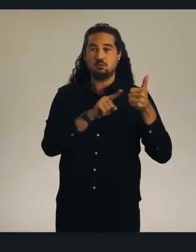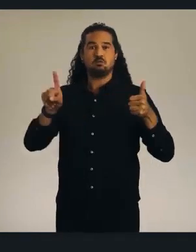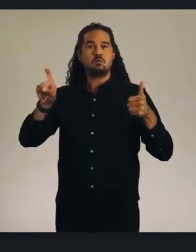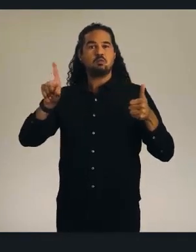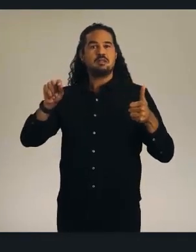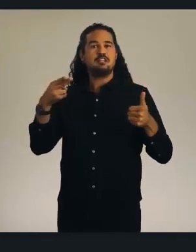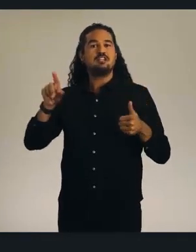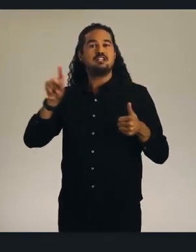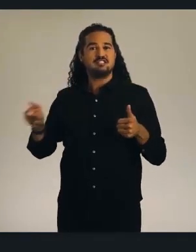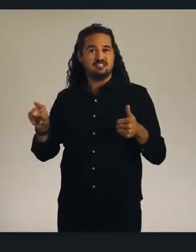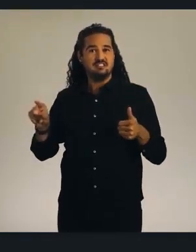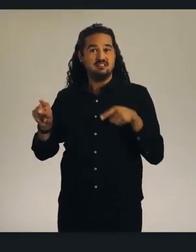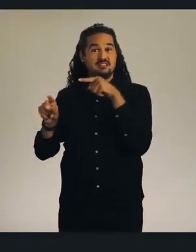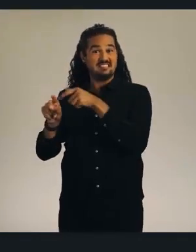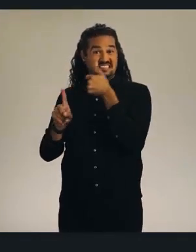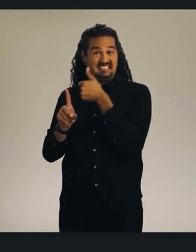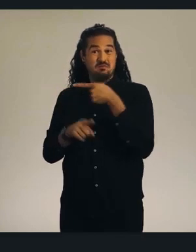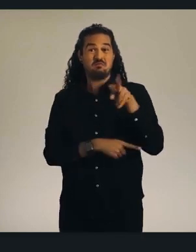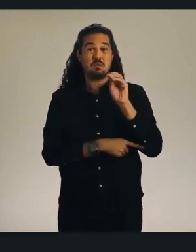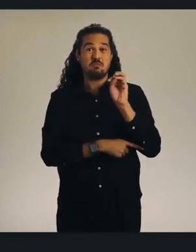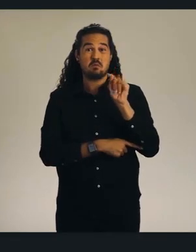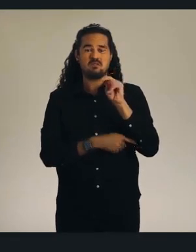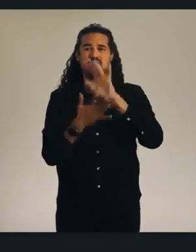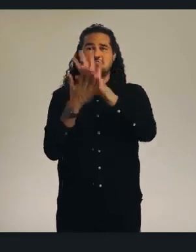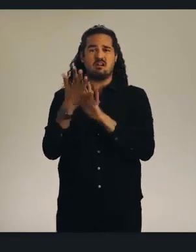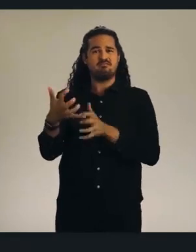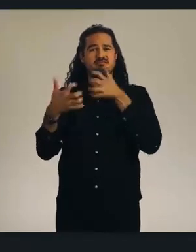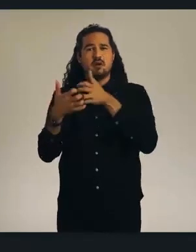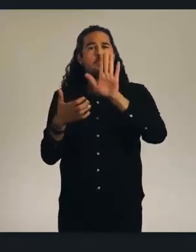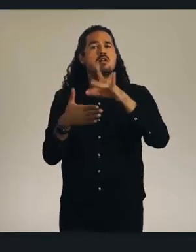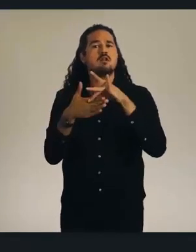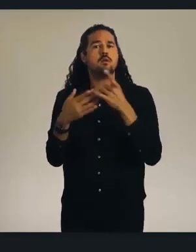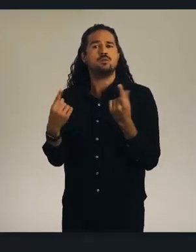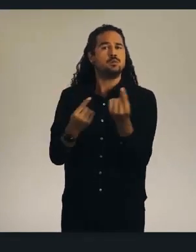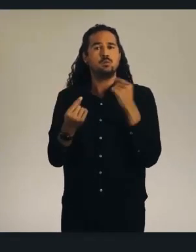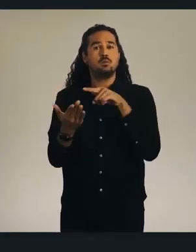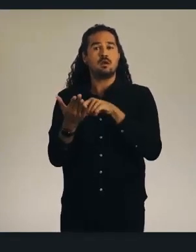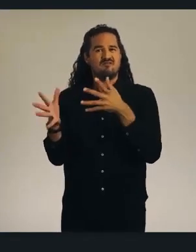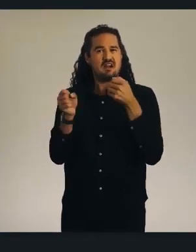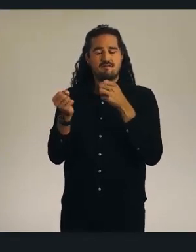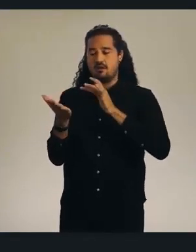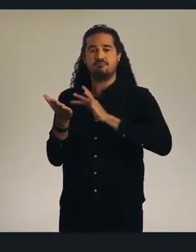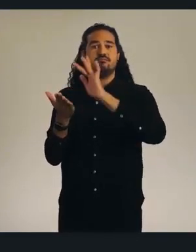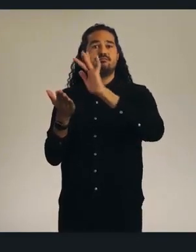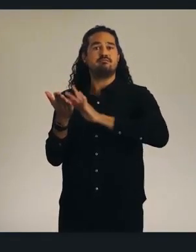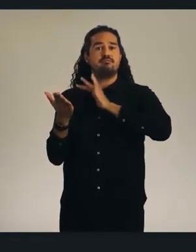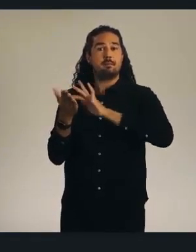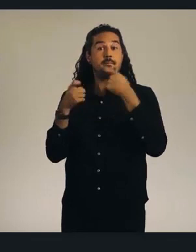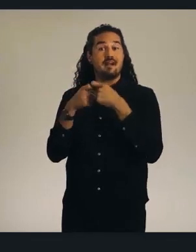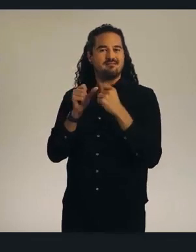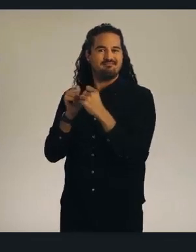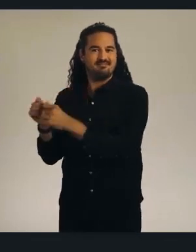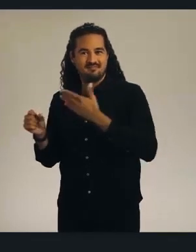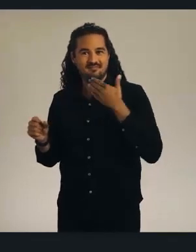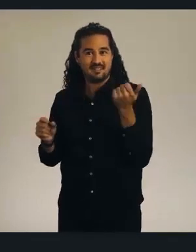is designed to respond dynamically and match your content. The advanced custom architecture produces fast frame rates when you need them and preserves battery life when you don't. We also optimize iOS to take full advantage